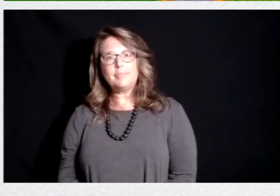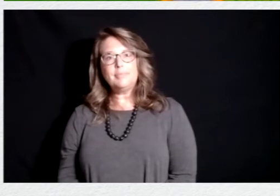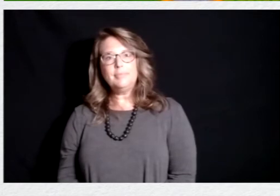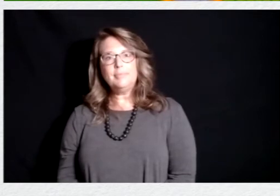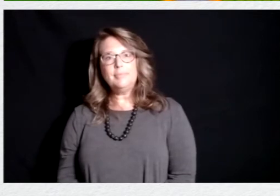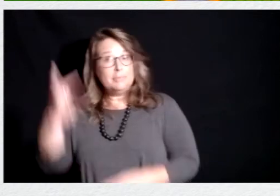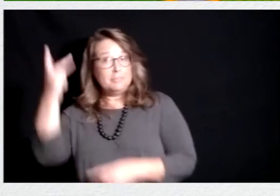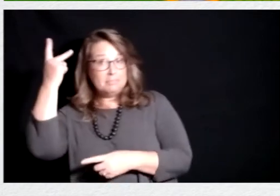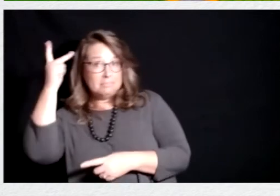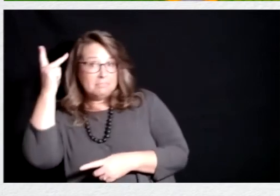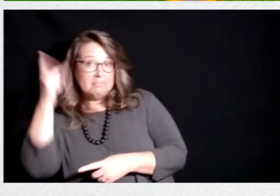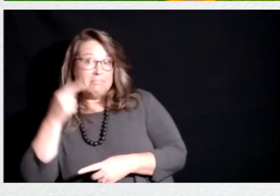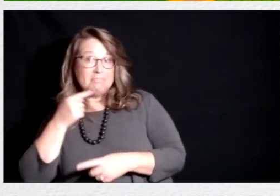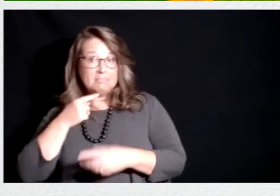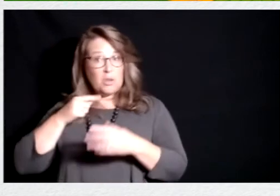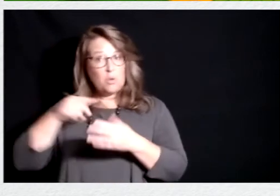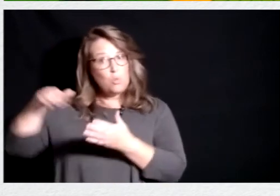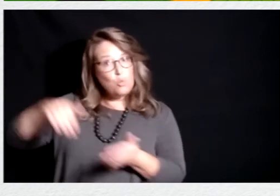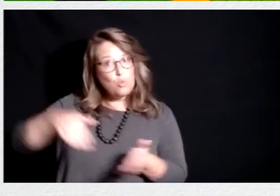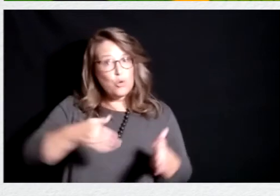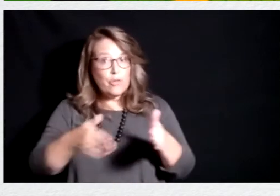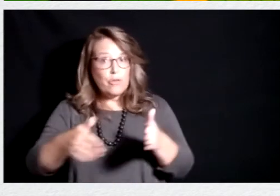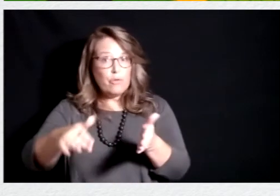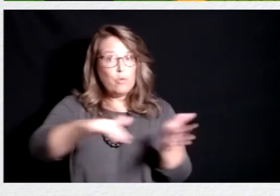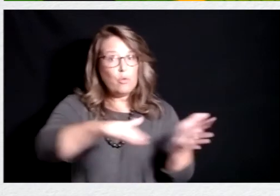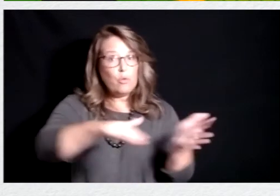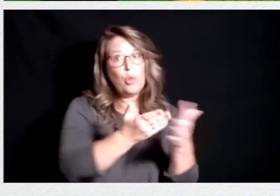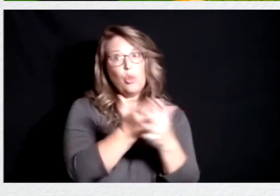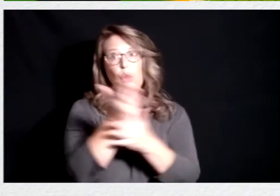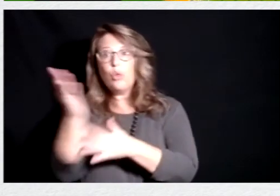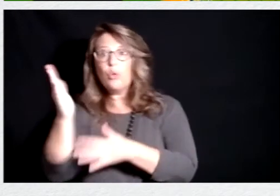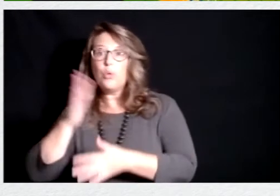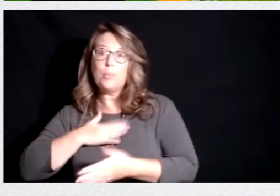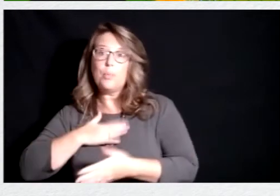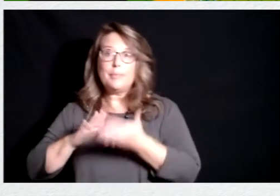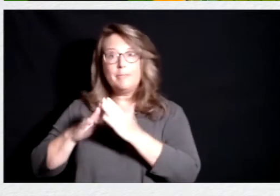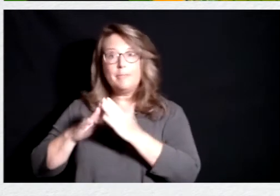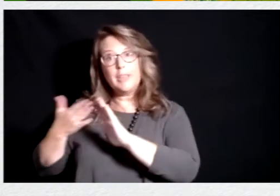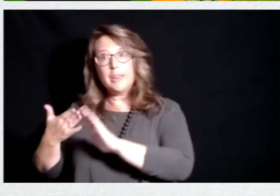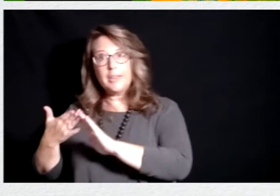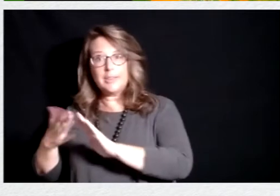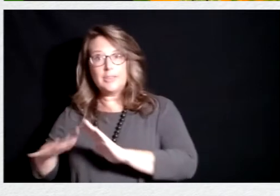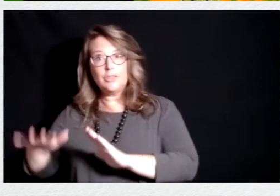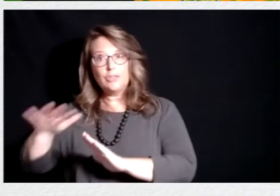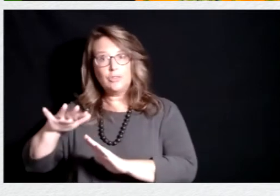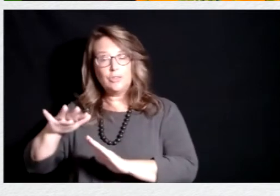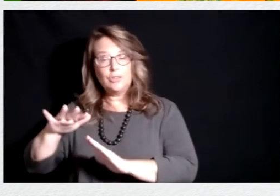A great river flows through my village. Un río pasa por mi villa.